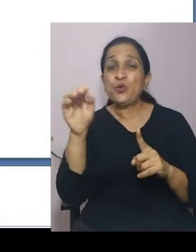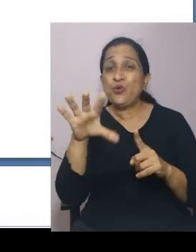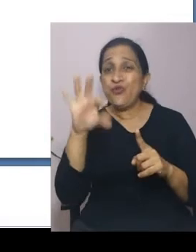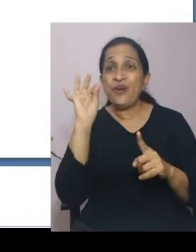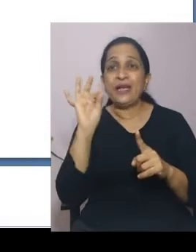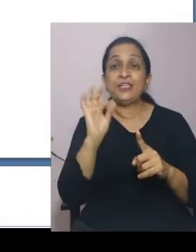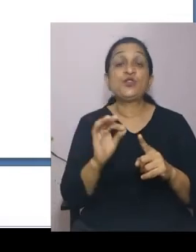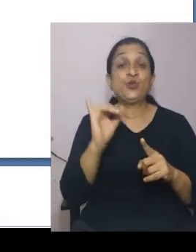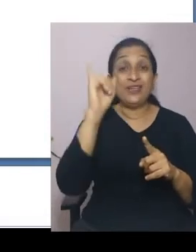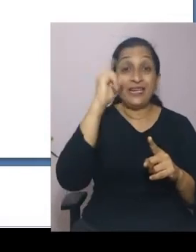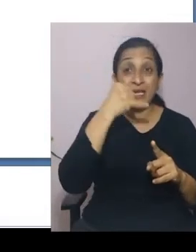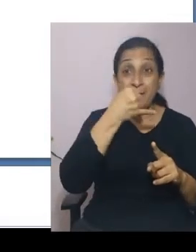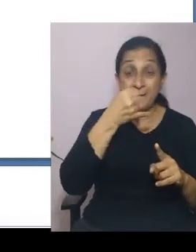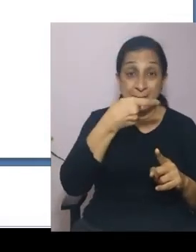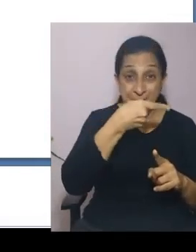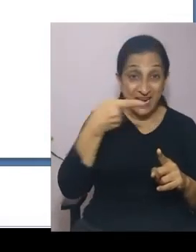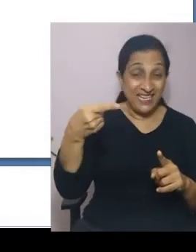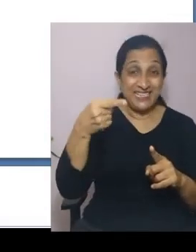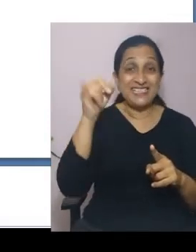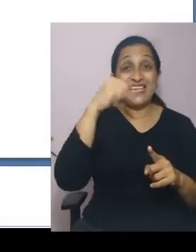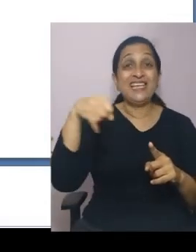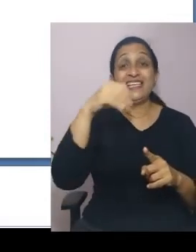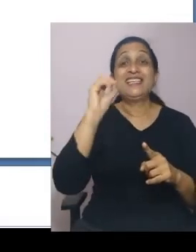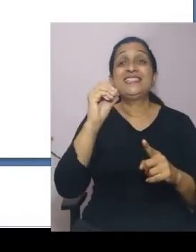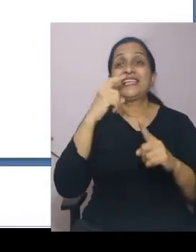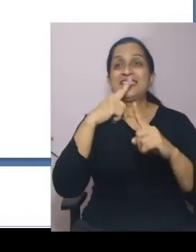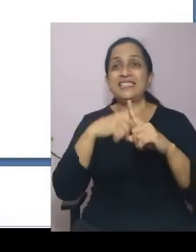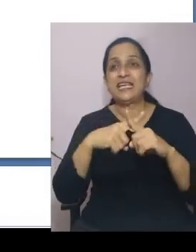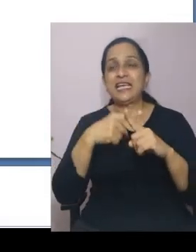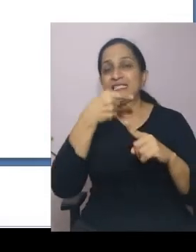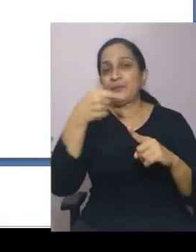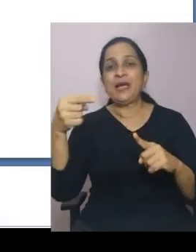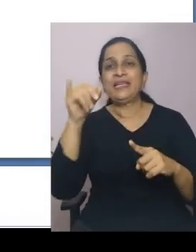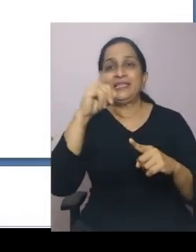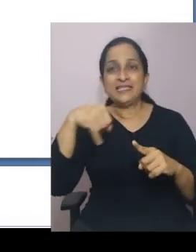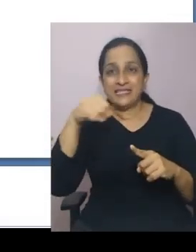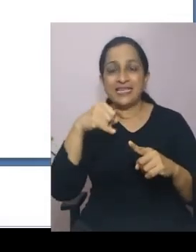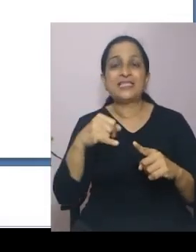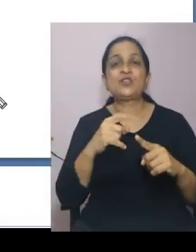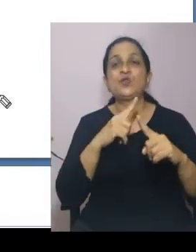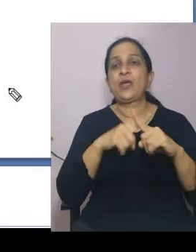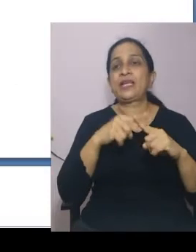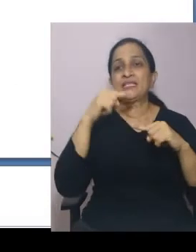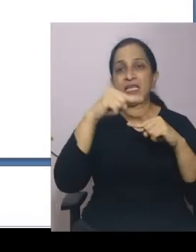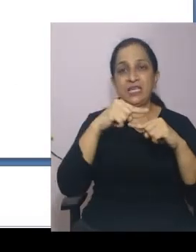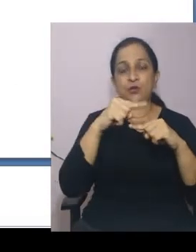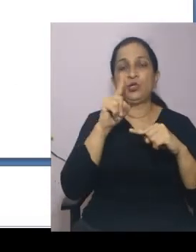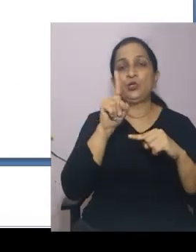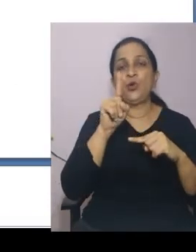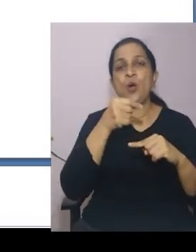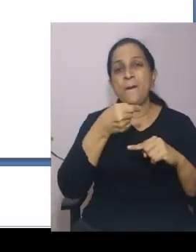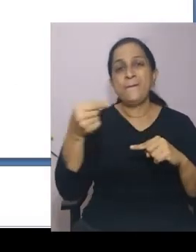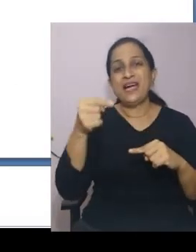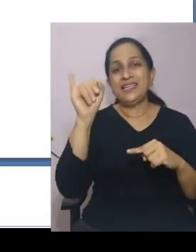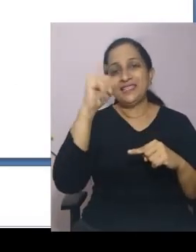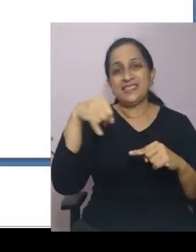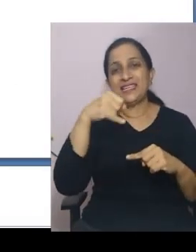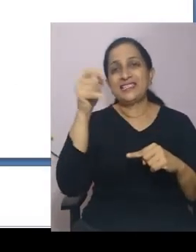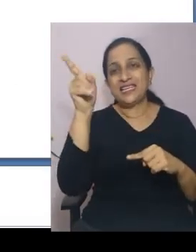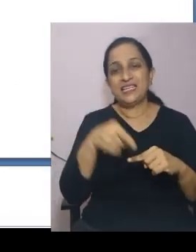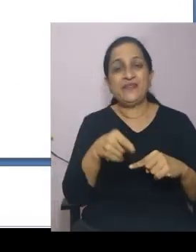entire determinant and get the value of x as minus 1 by 10. Very easy.